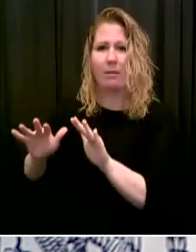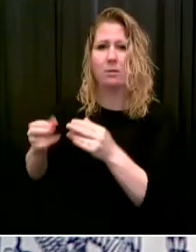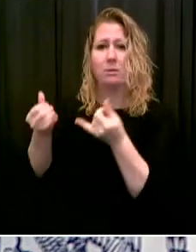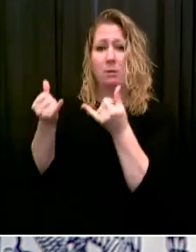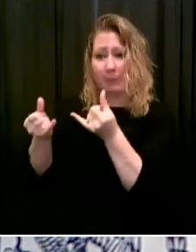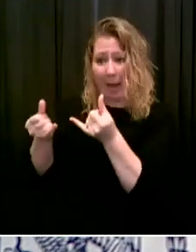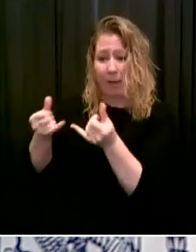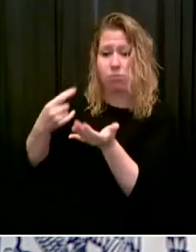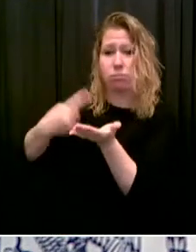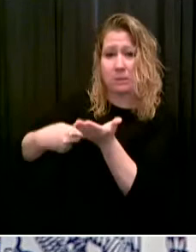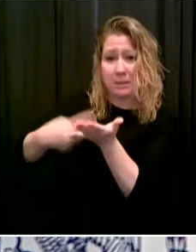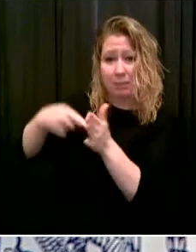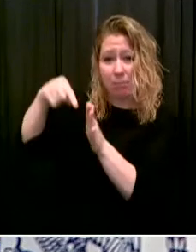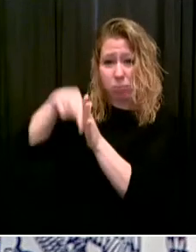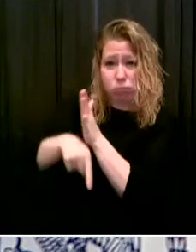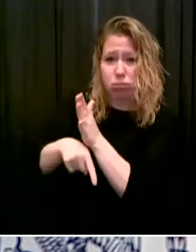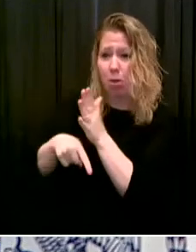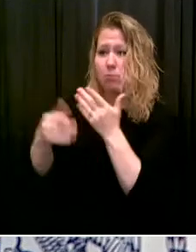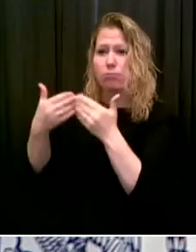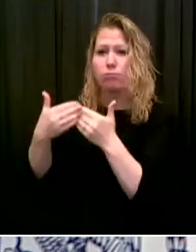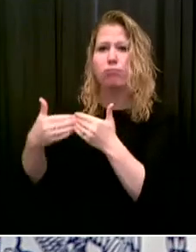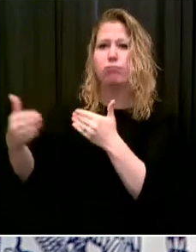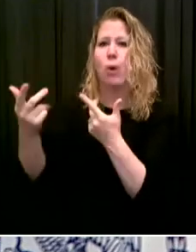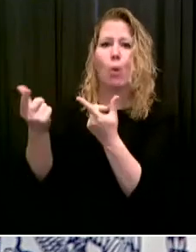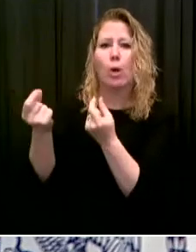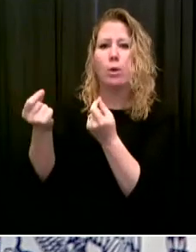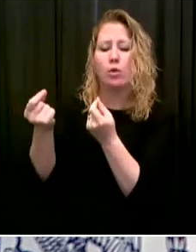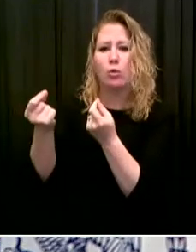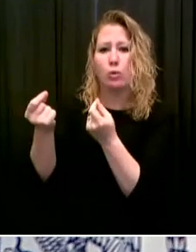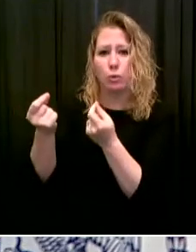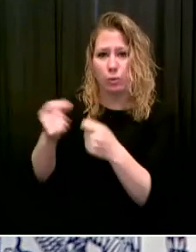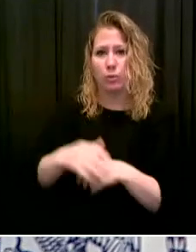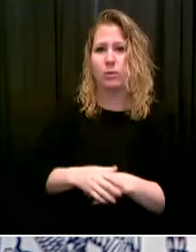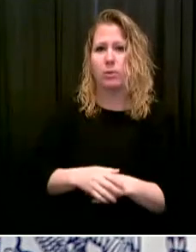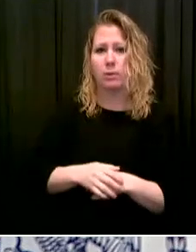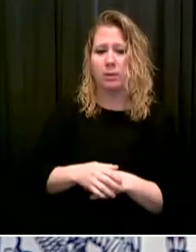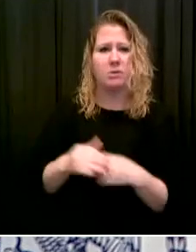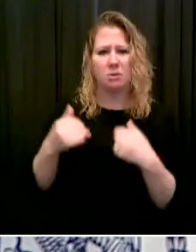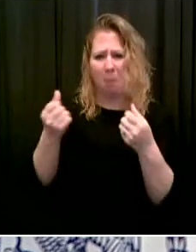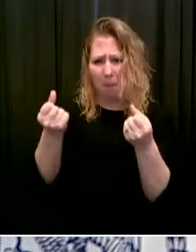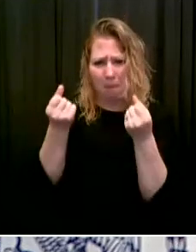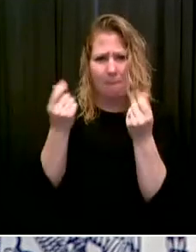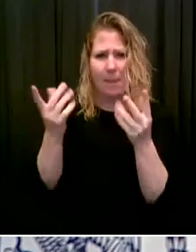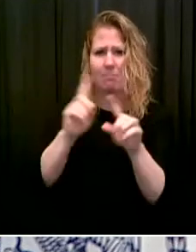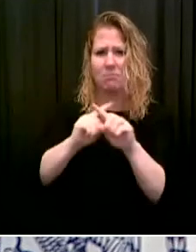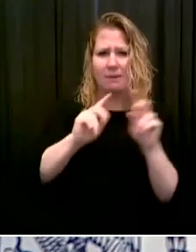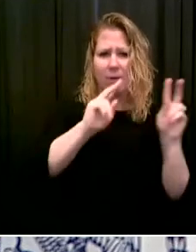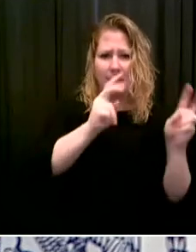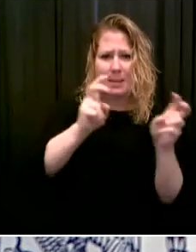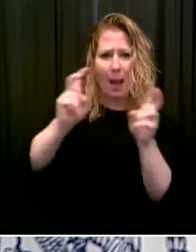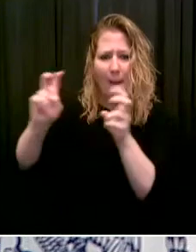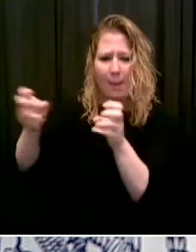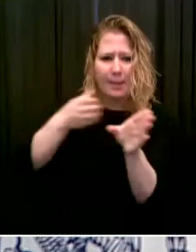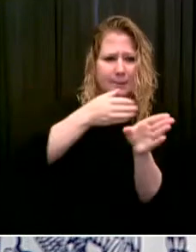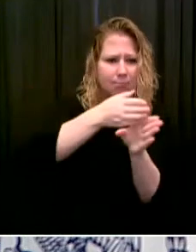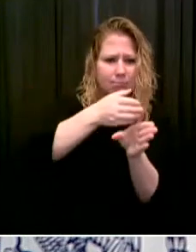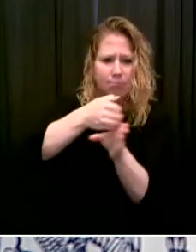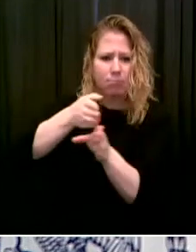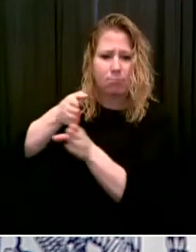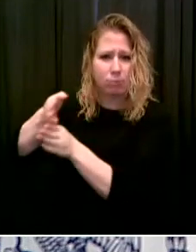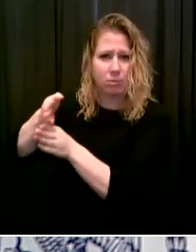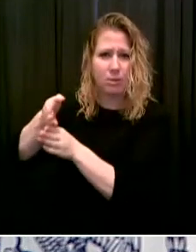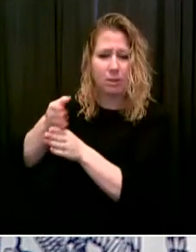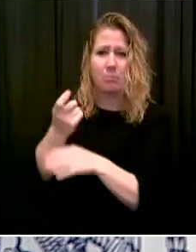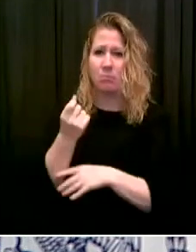further? These are all the kinds of topics, but again, they're the topics that are being discussed collegially, trying to figure out what is the